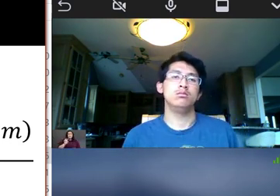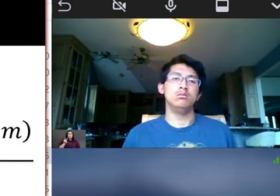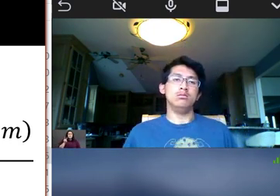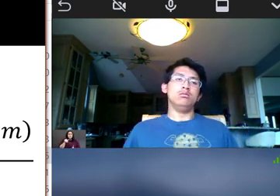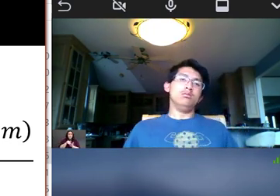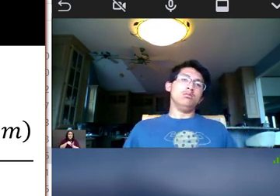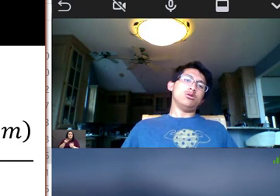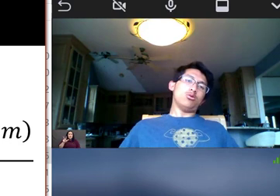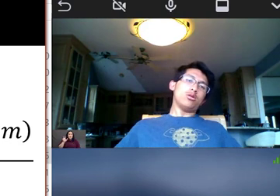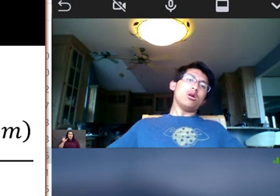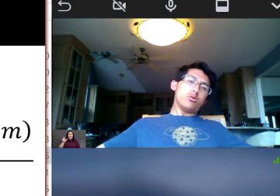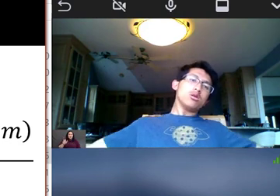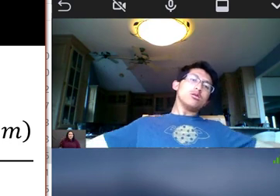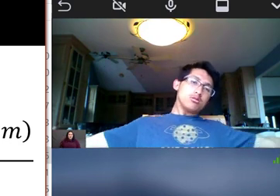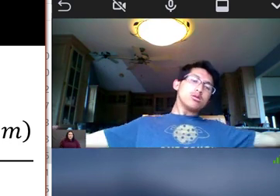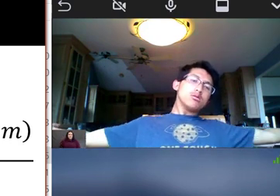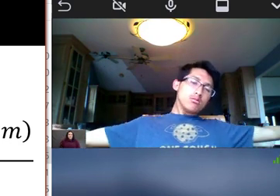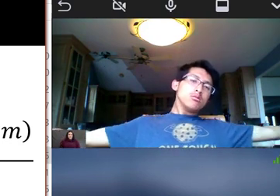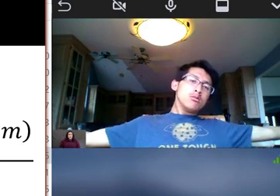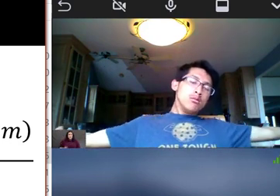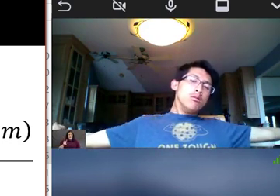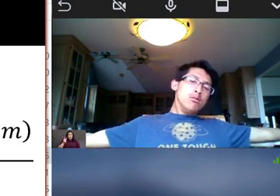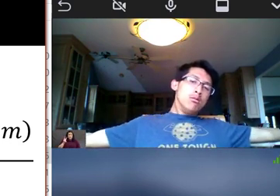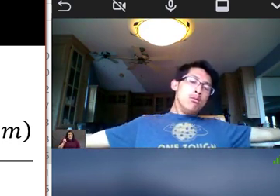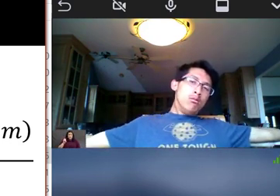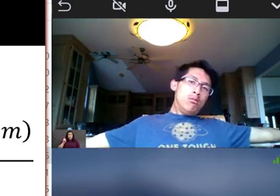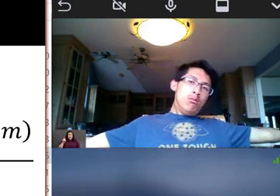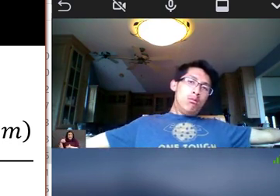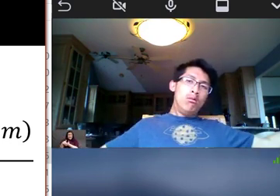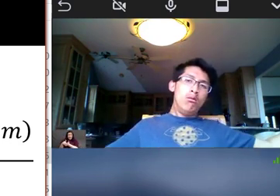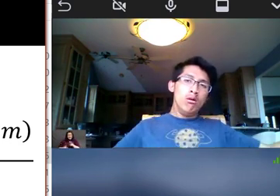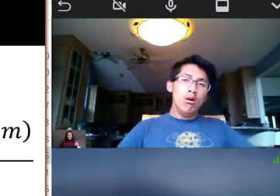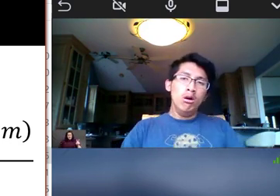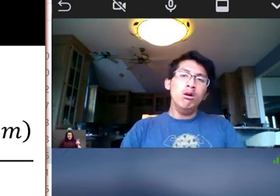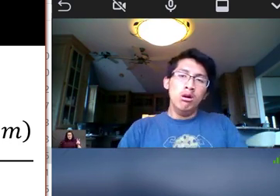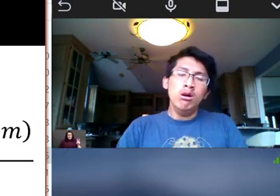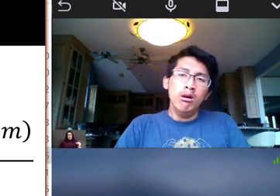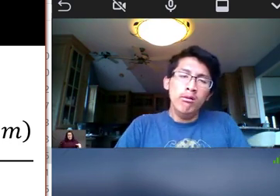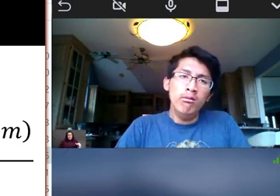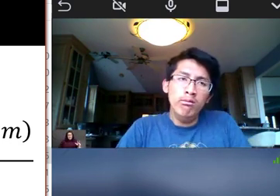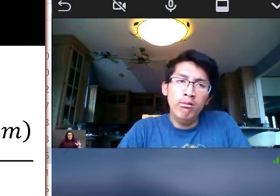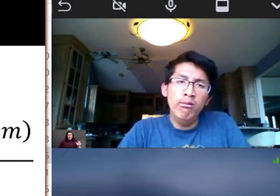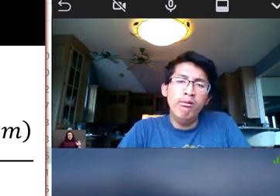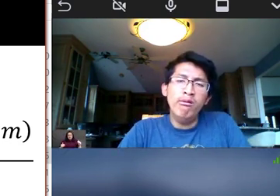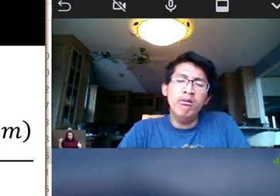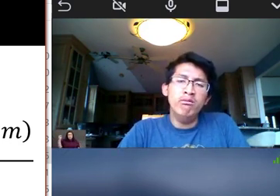than 2,300. So we know that this is a turbulent flow.